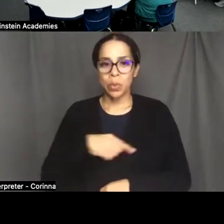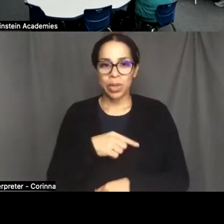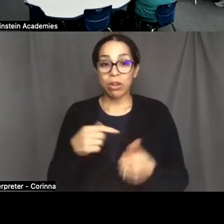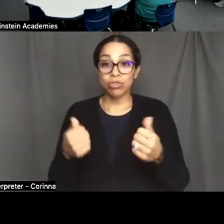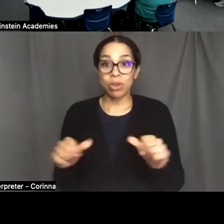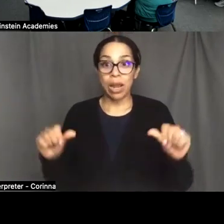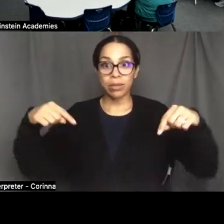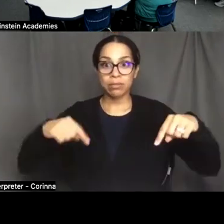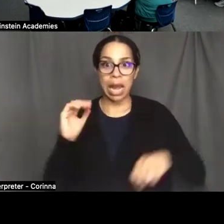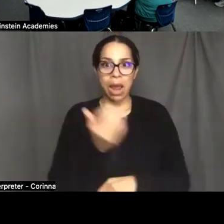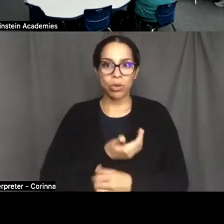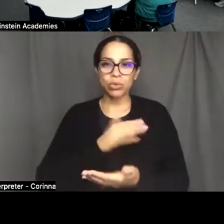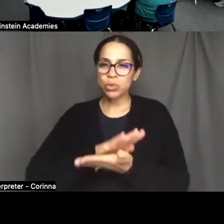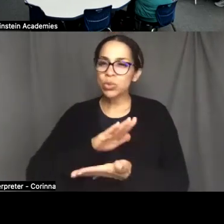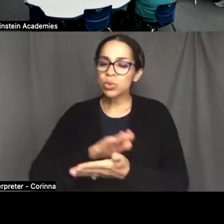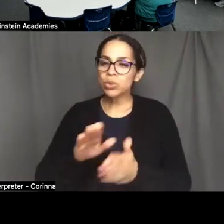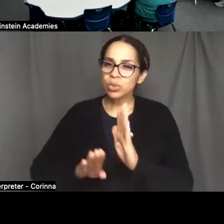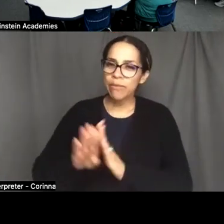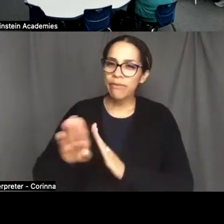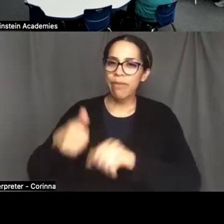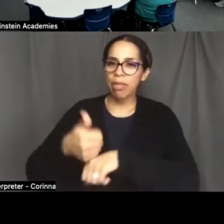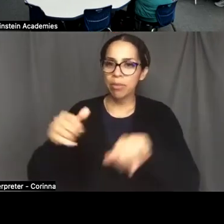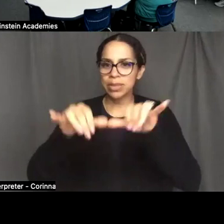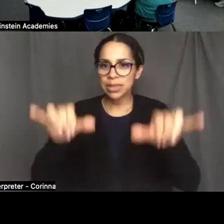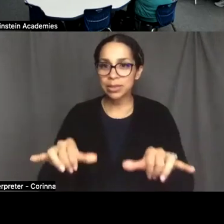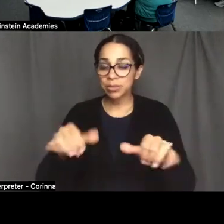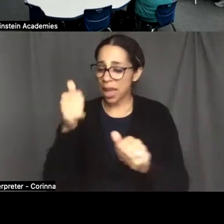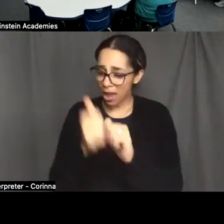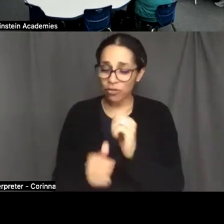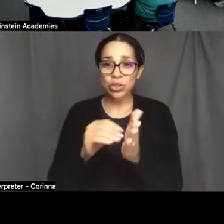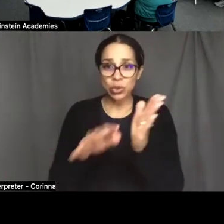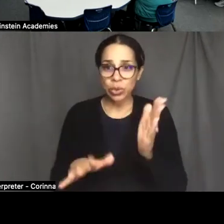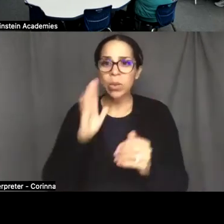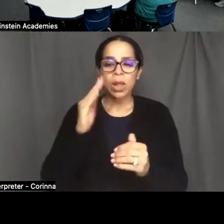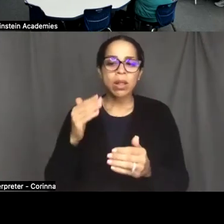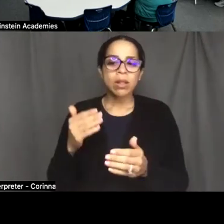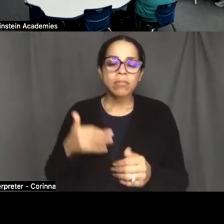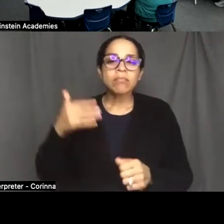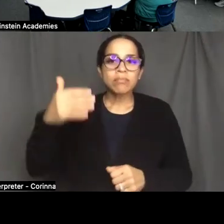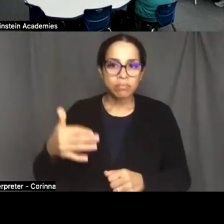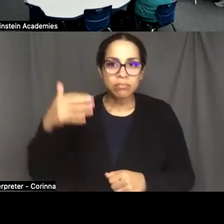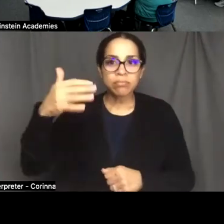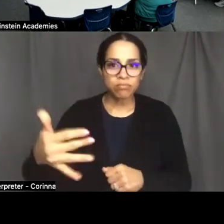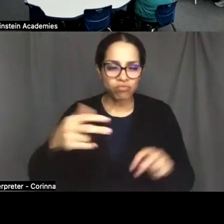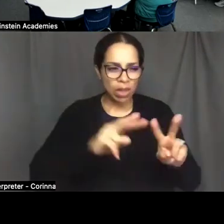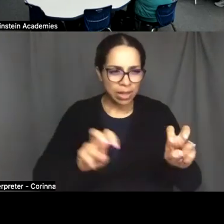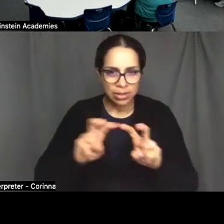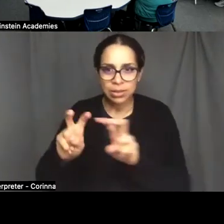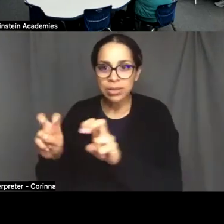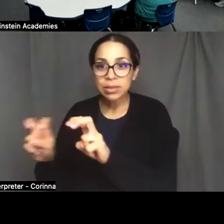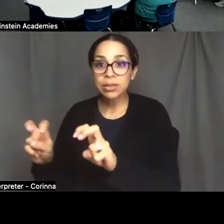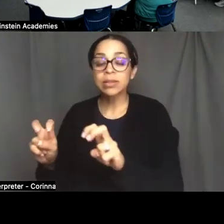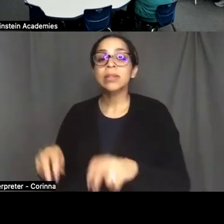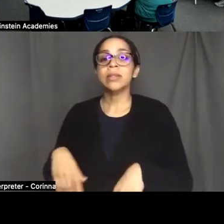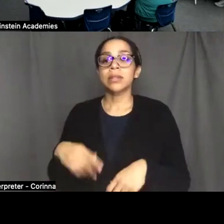now is developing systems where we're assessing every student regularly. I work with our grade level teams to